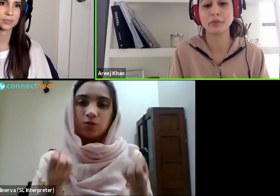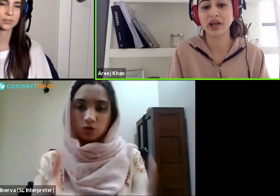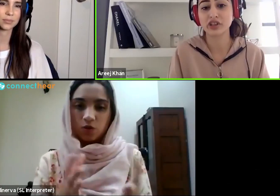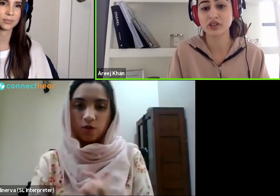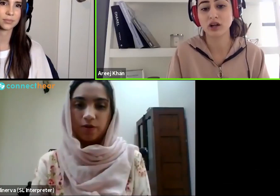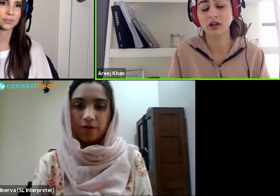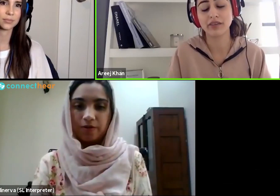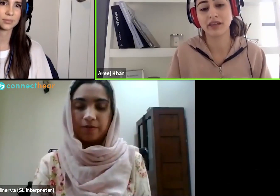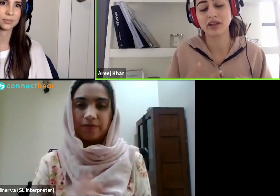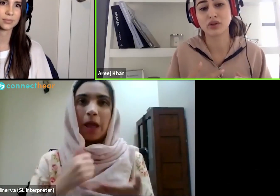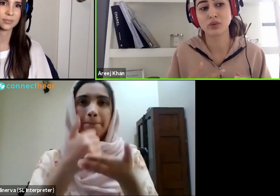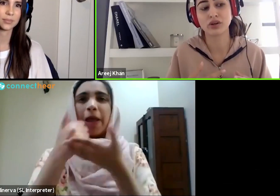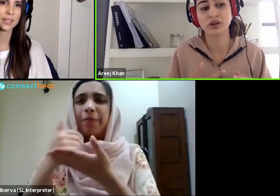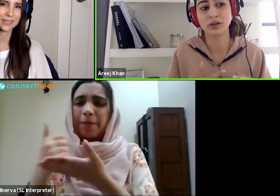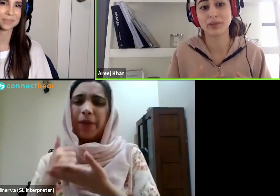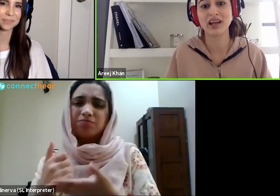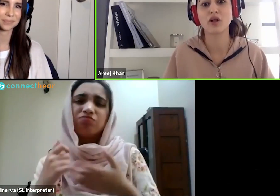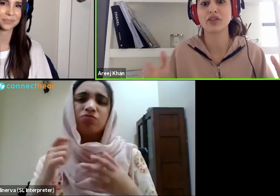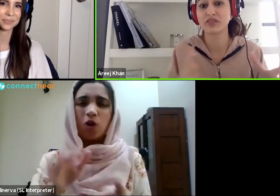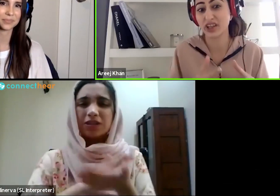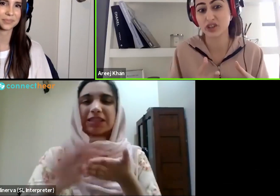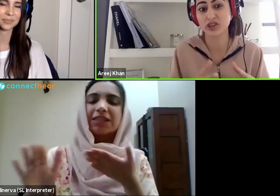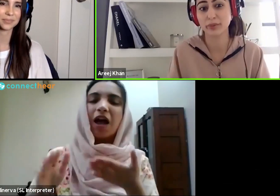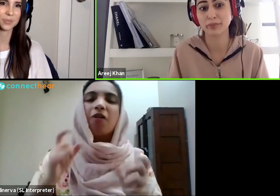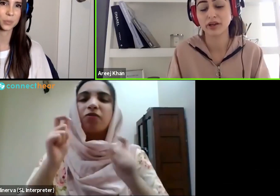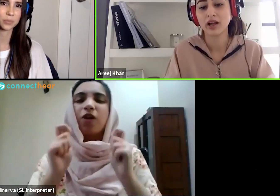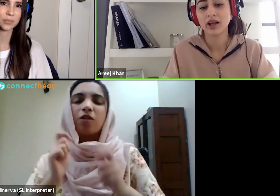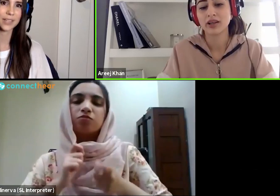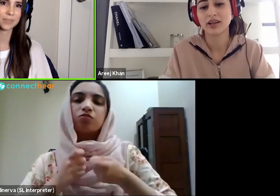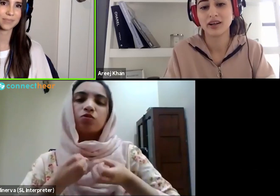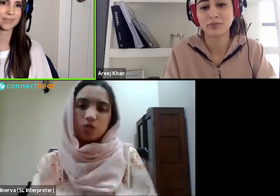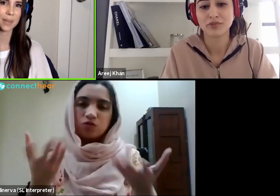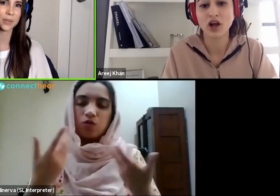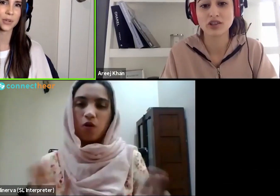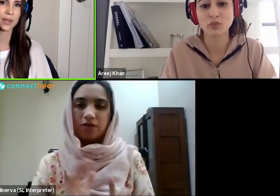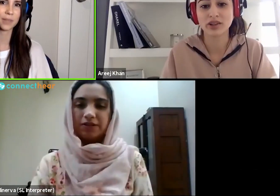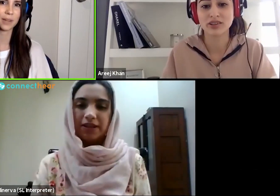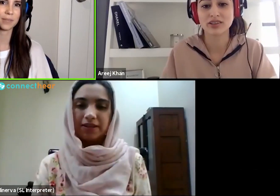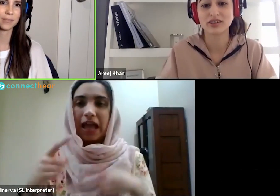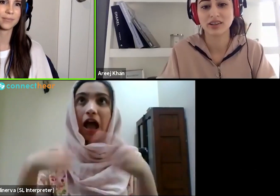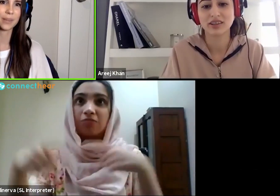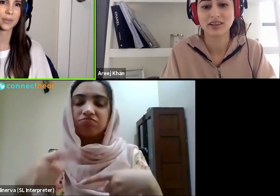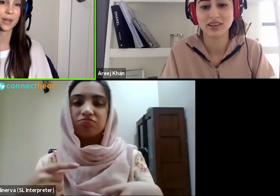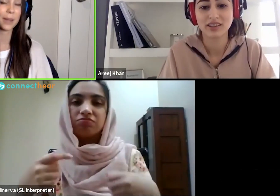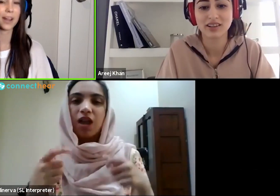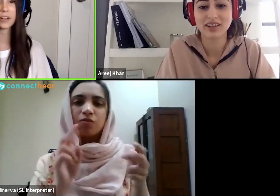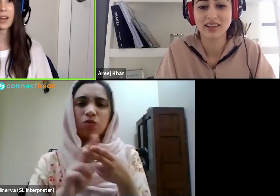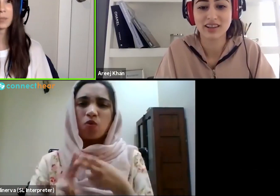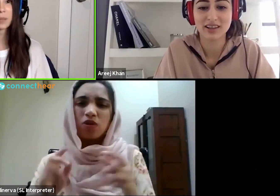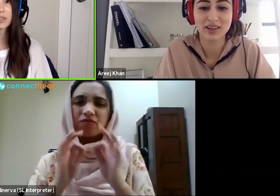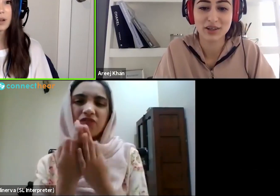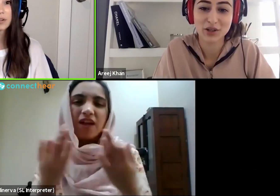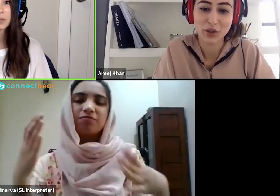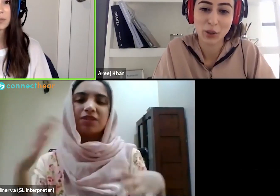healthy communication style, and then you can in a healthy relationship. Yes, absolutely. Absolutely. I mean, I could